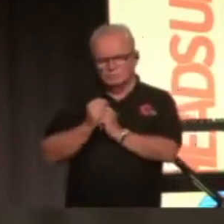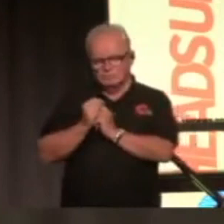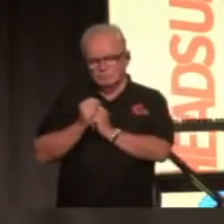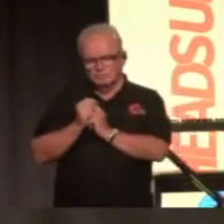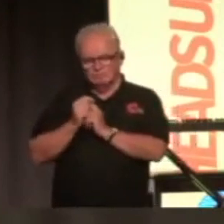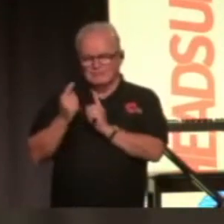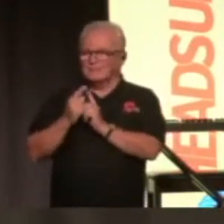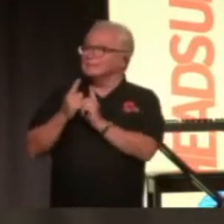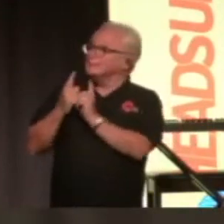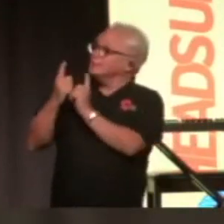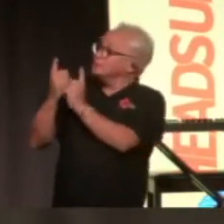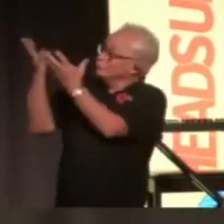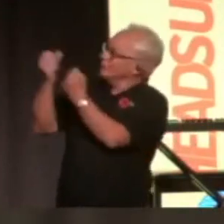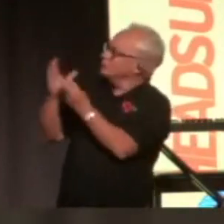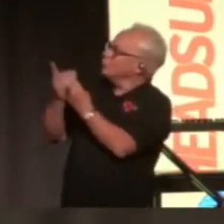of God's promise